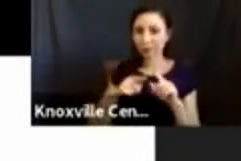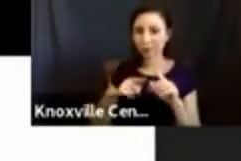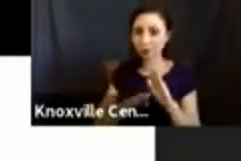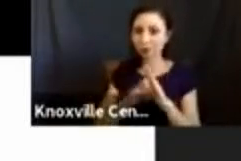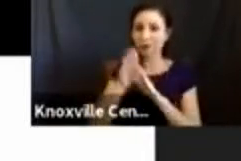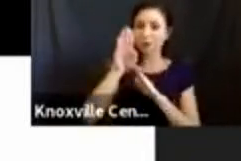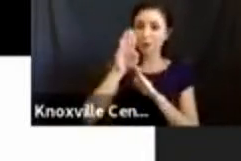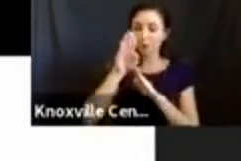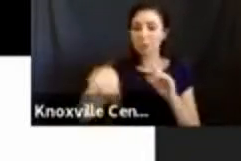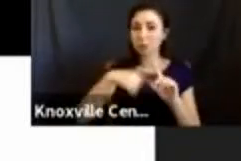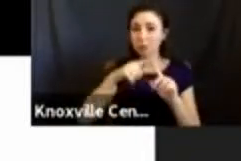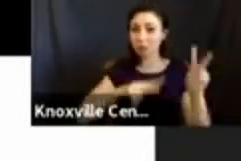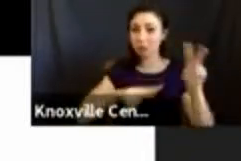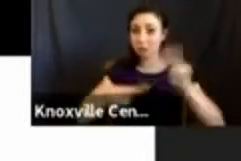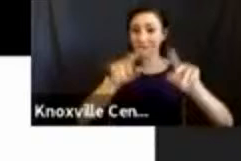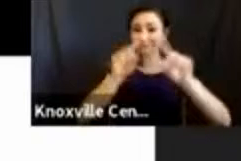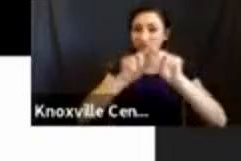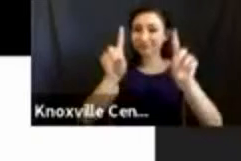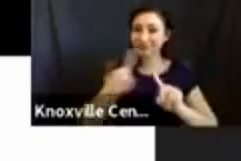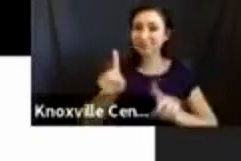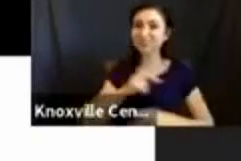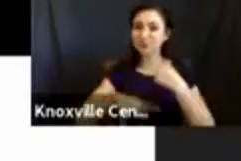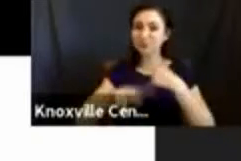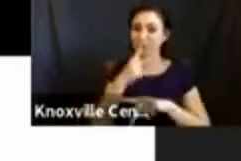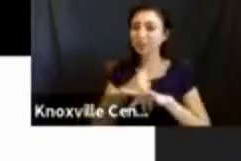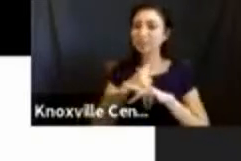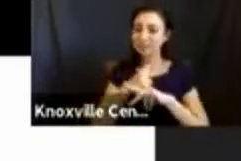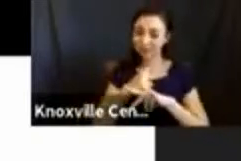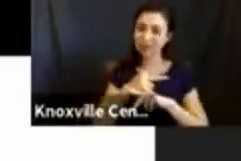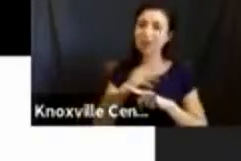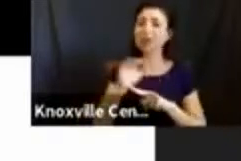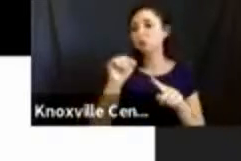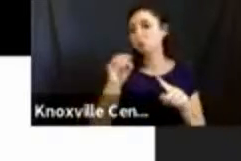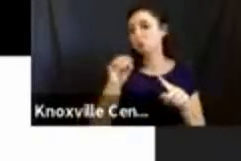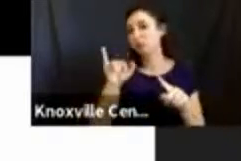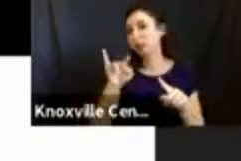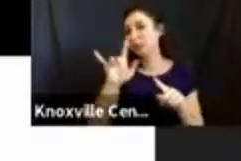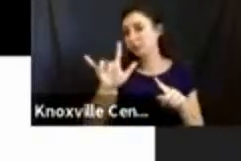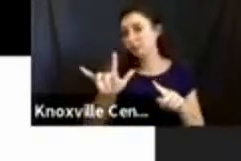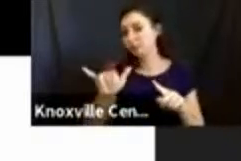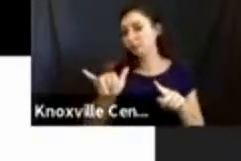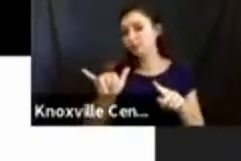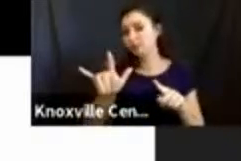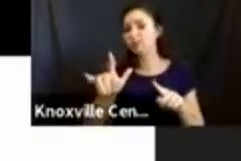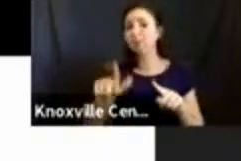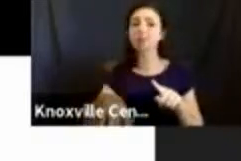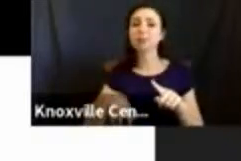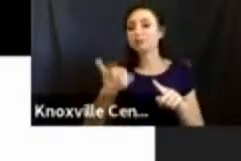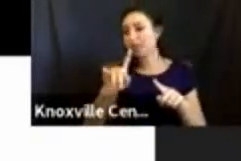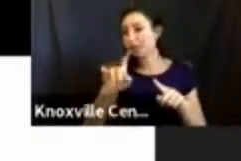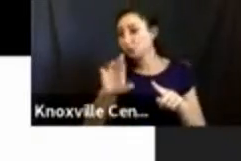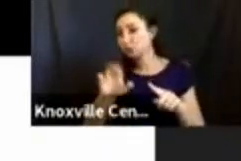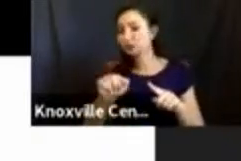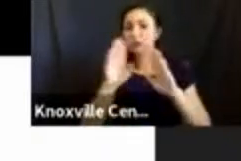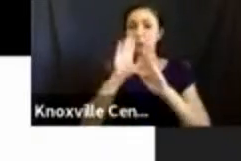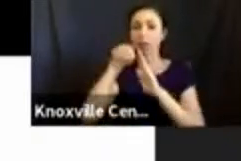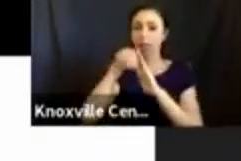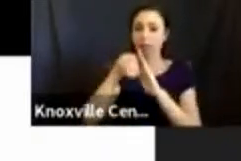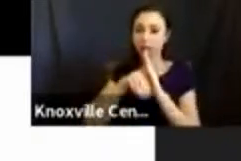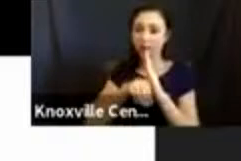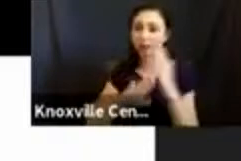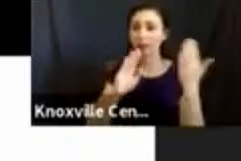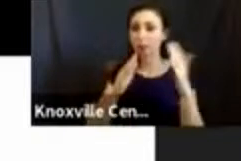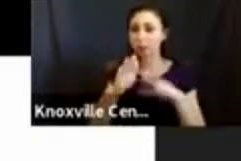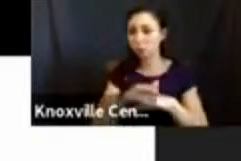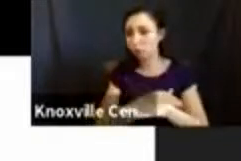a variety of societal factors, if that does come down, the expectation is it would go down slower than it goes up. Next